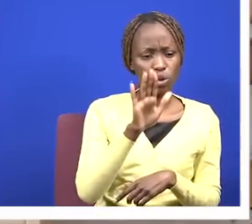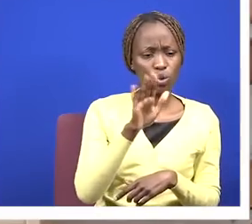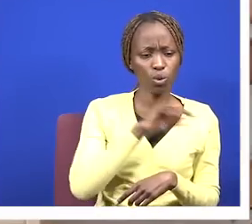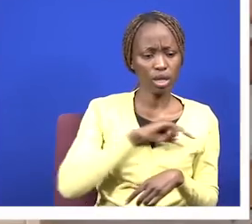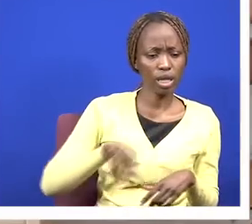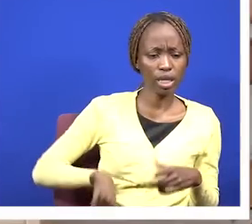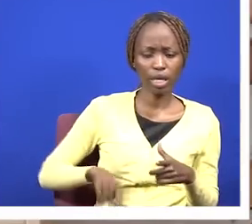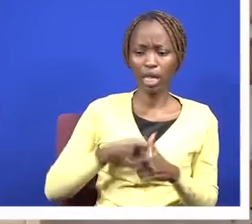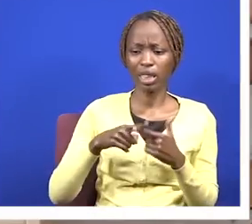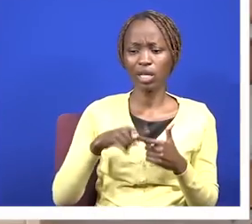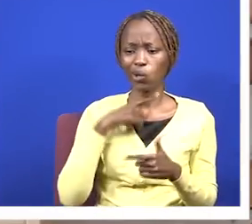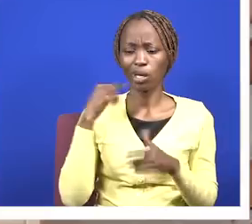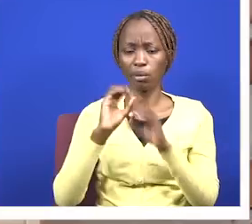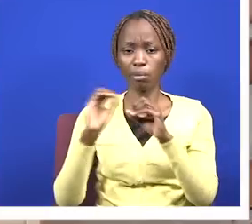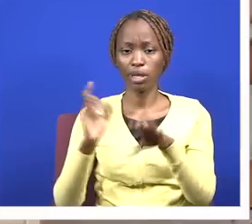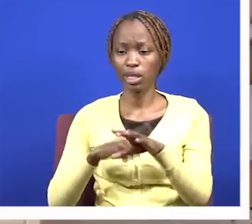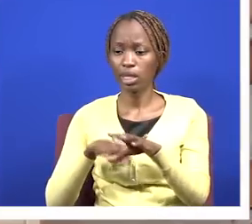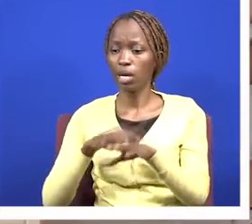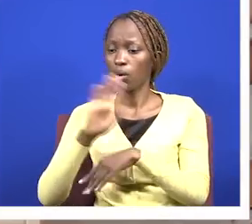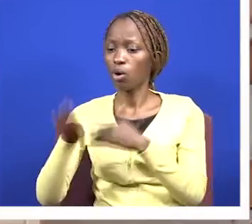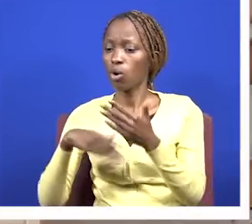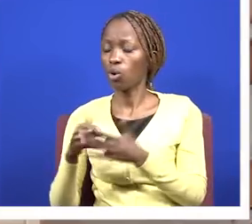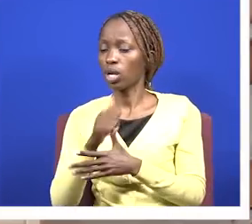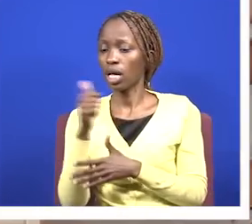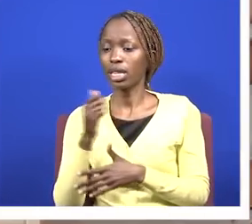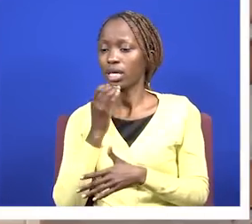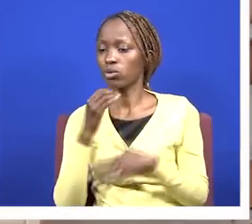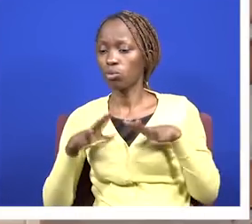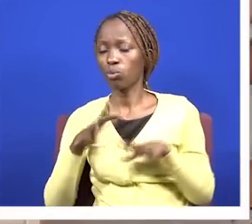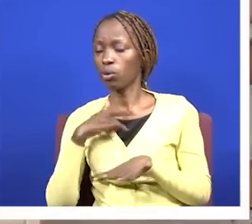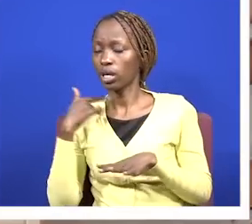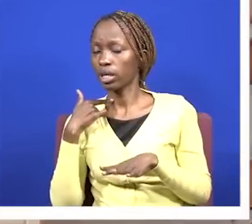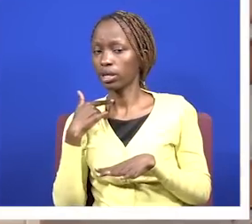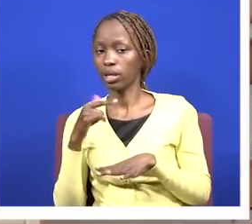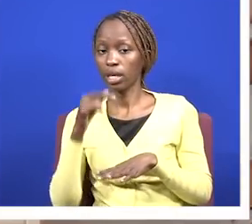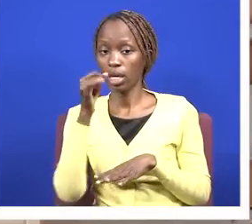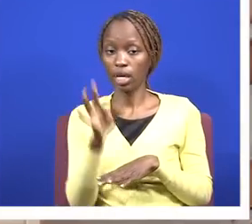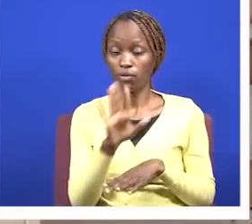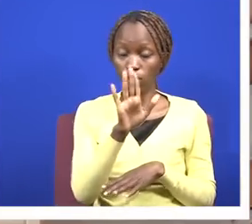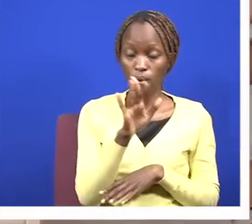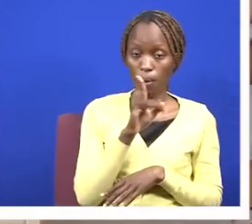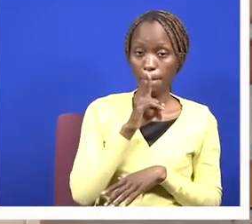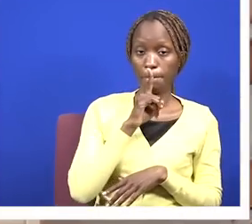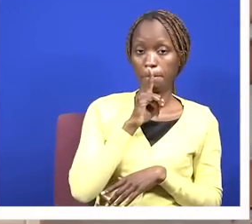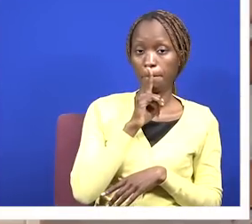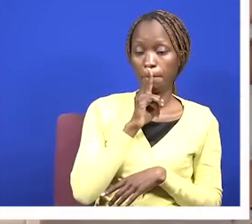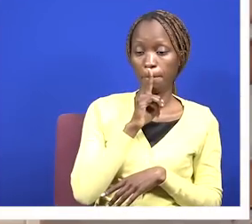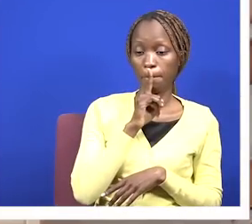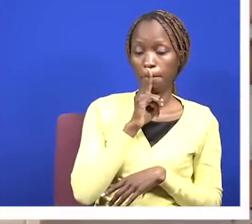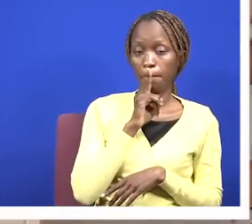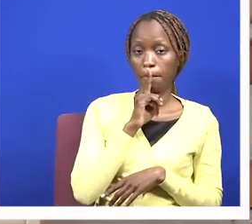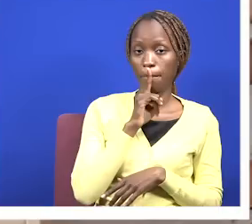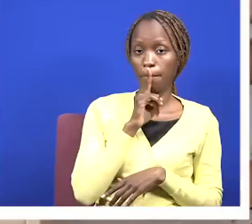will escape when all the other Jews are killed. If you keep quiet at a time like